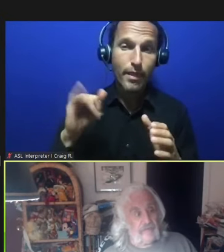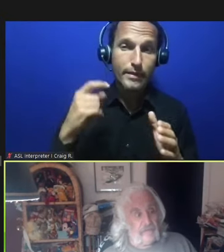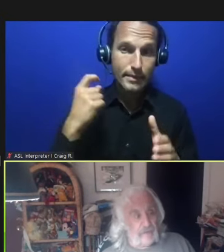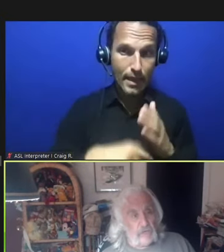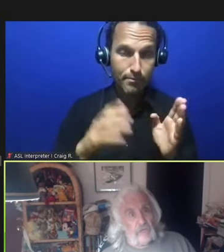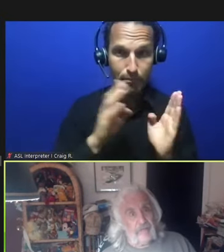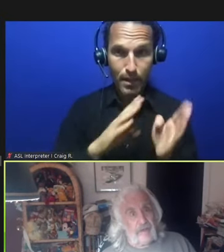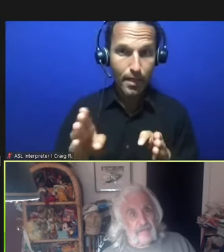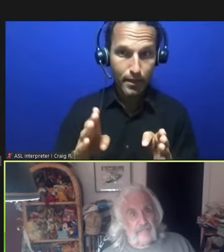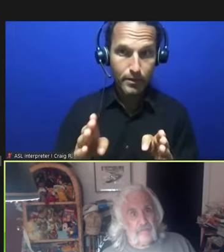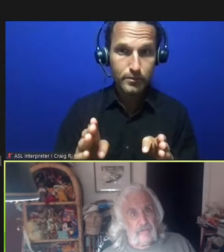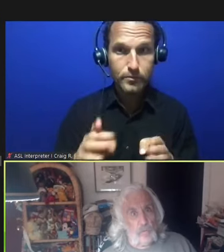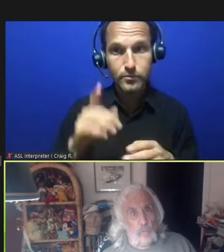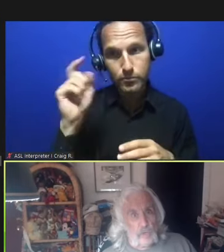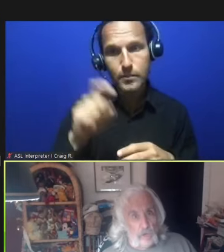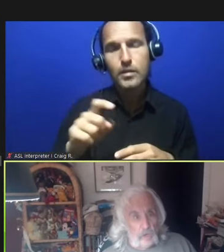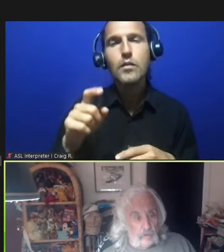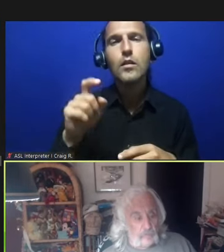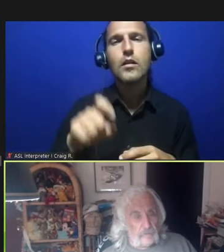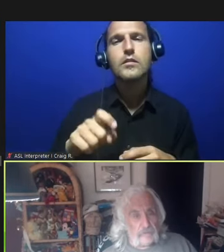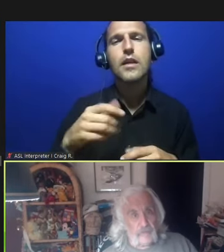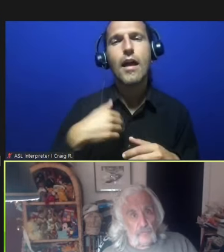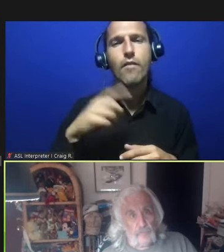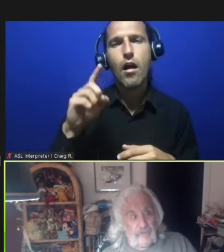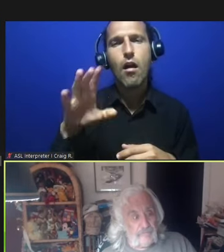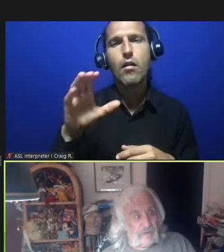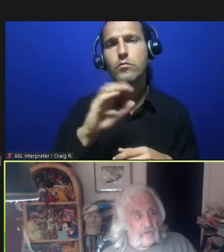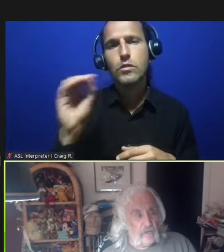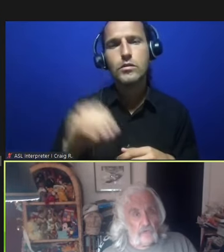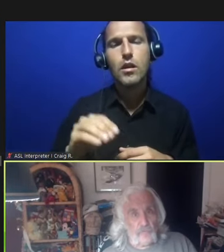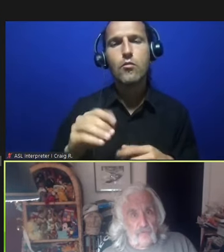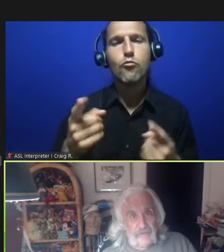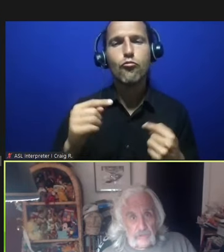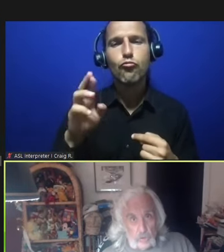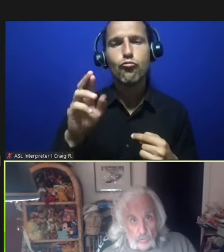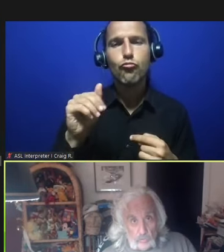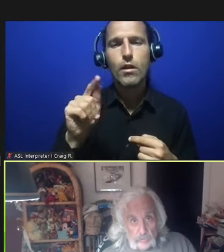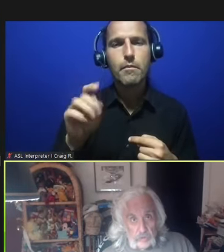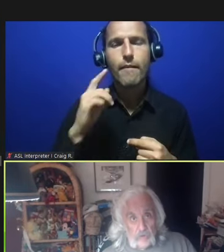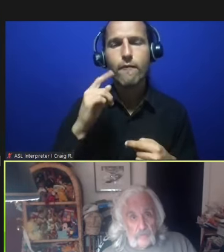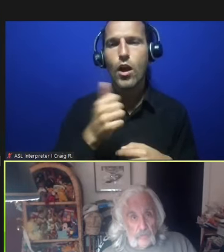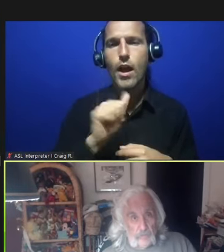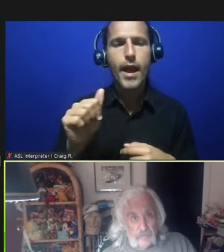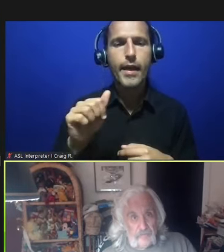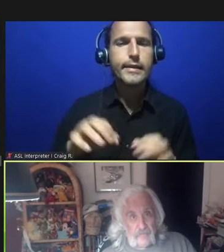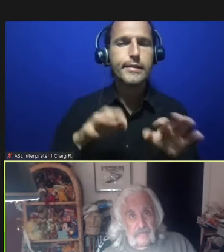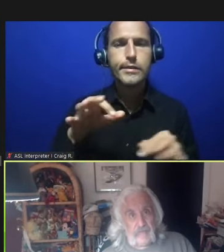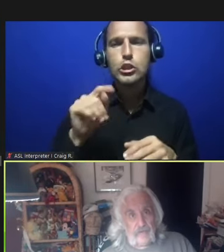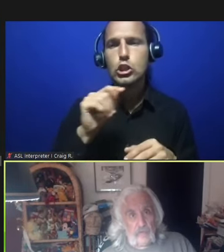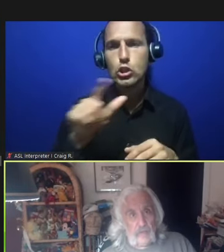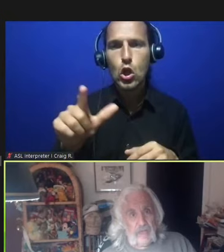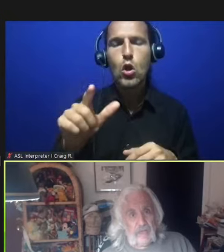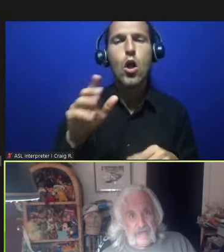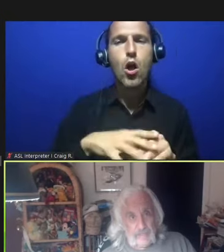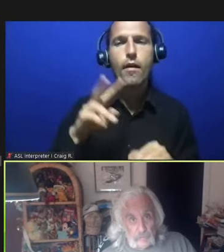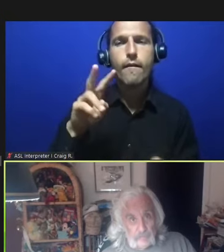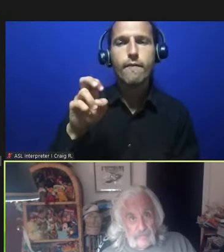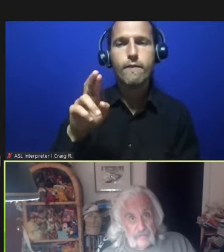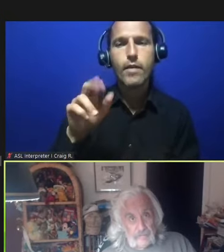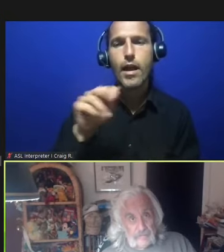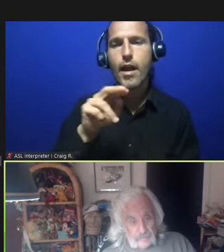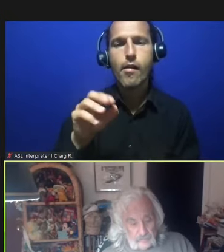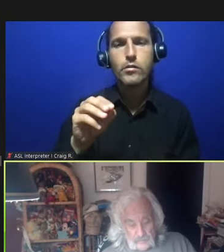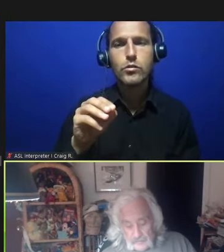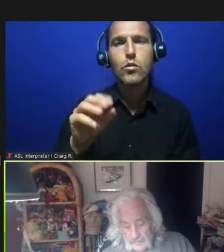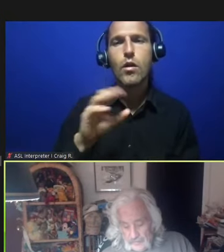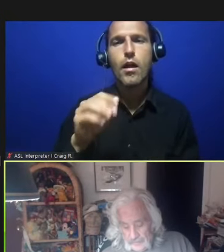plan in effect, there has to be a 100% rebate for any tolls, both on the Verrazano and the Brooklyn